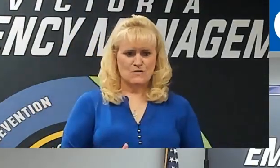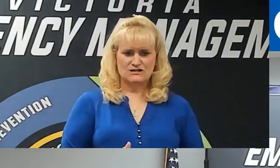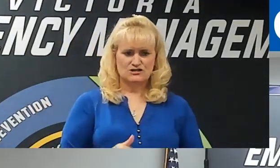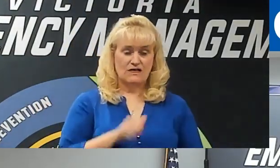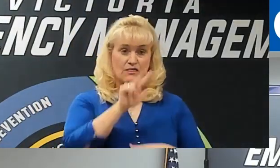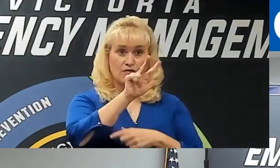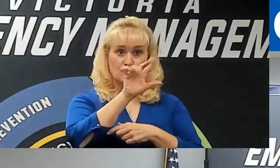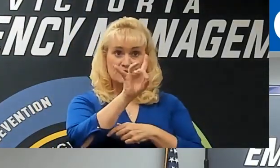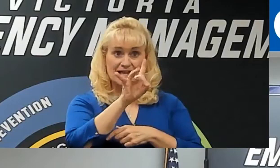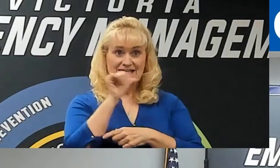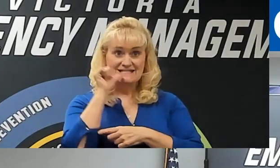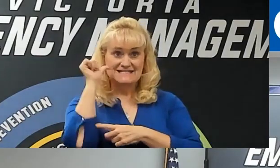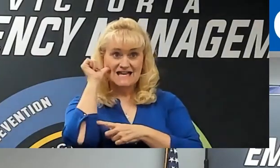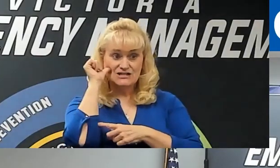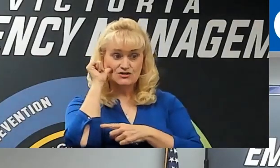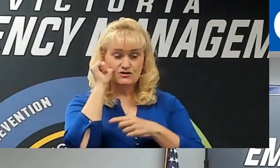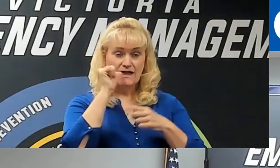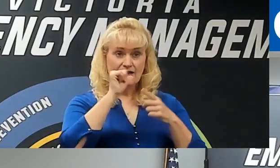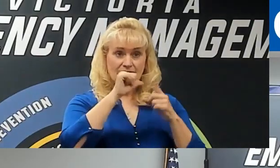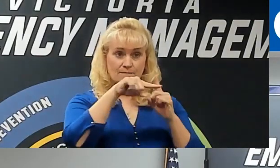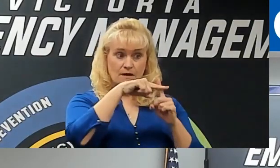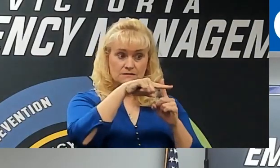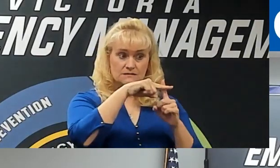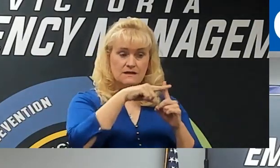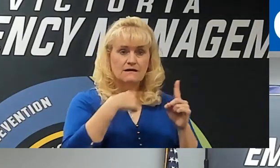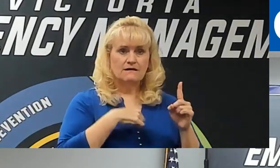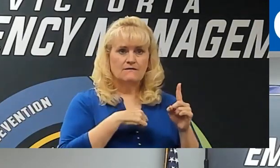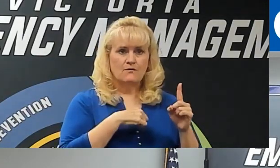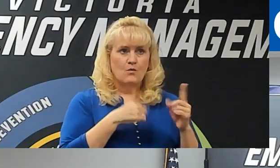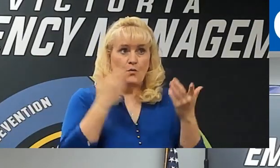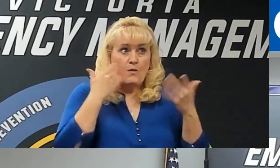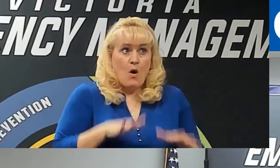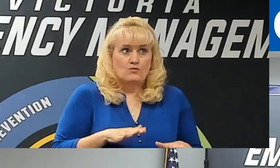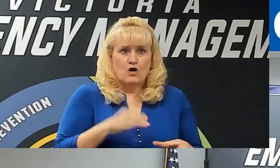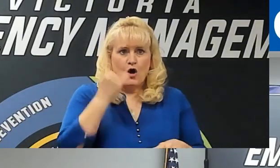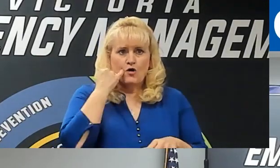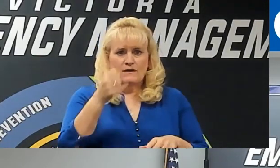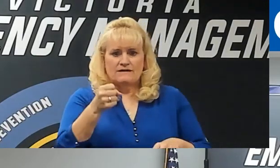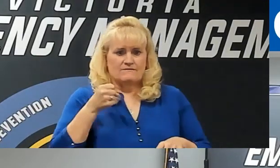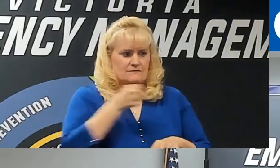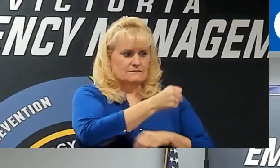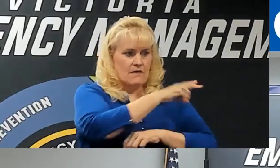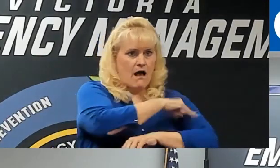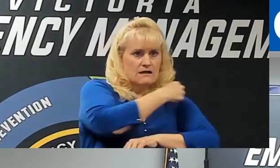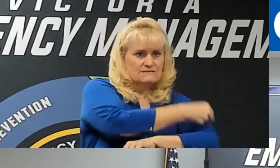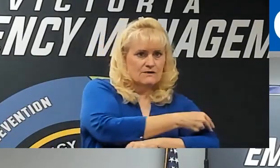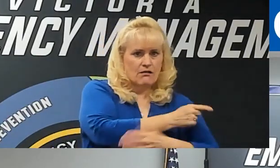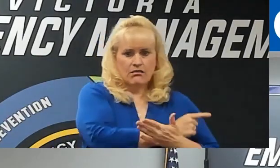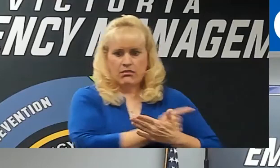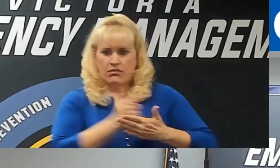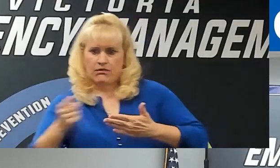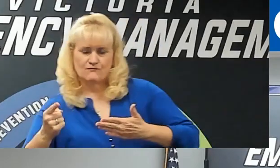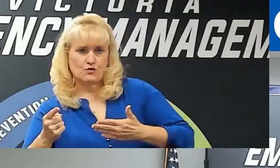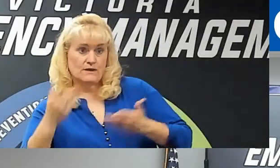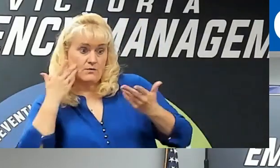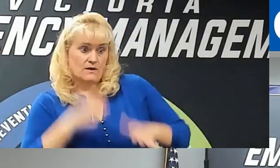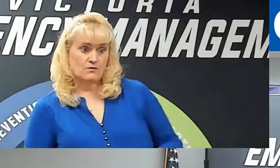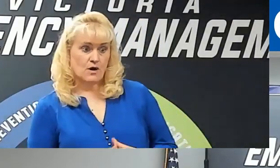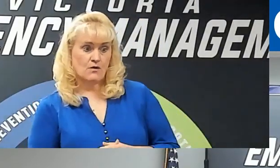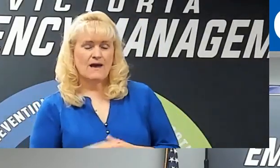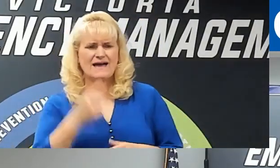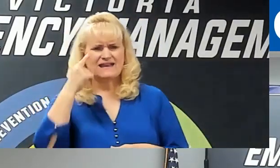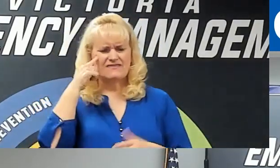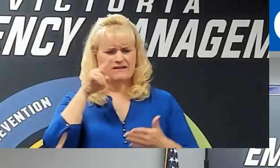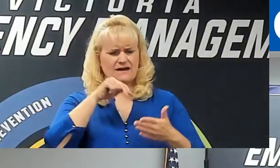diagnosed yesterday, in a week from now we'll know if they're going to be hospitalized. So as far as, and really I think I read somewhere